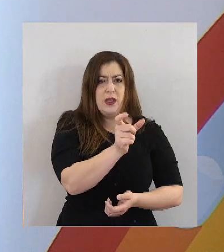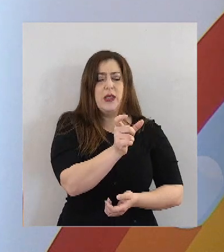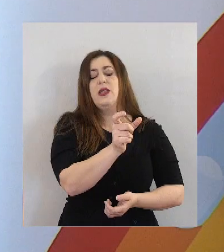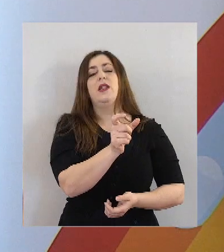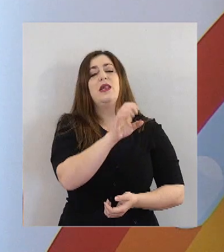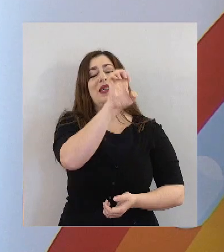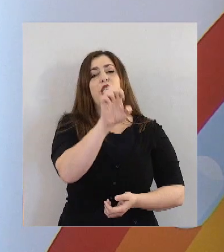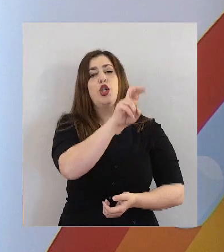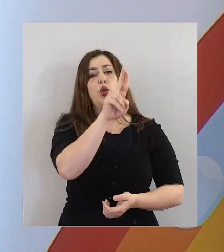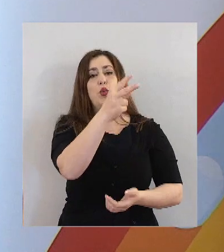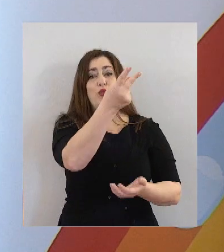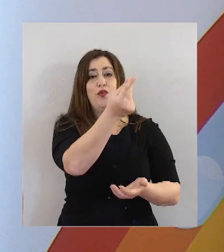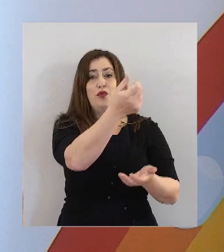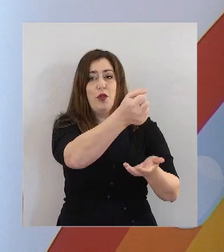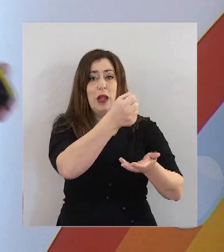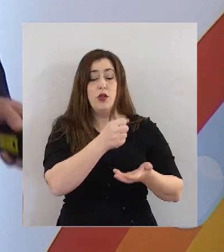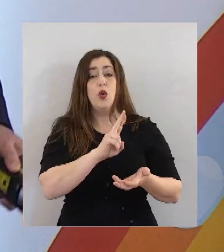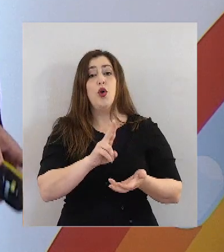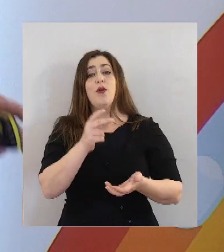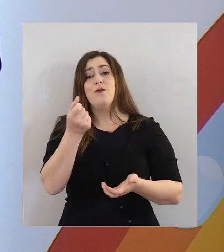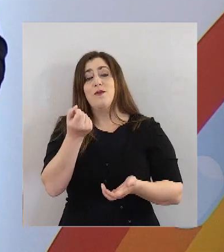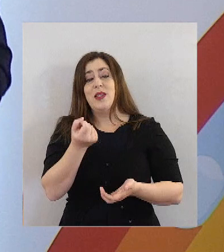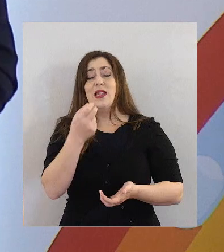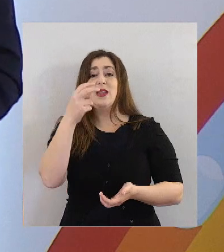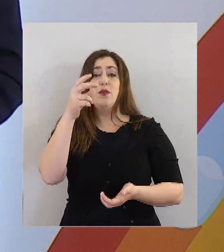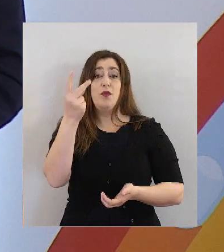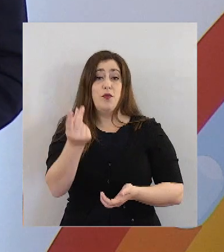49,308 being national funds.